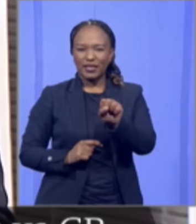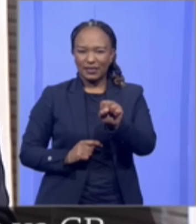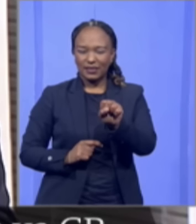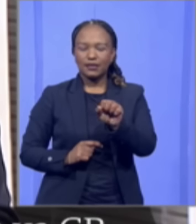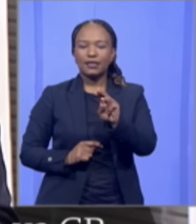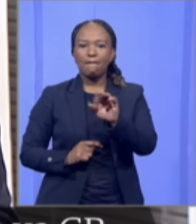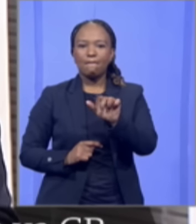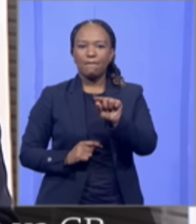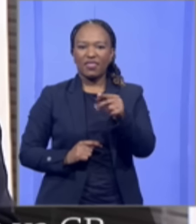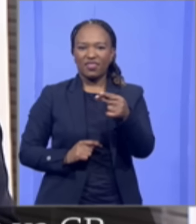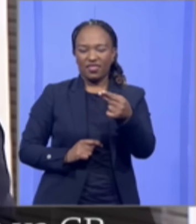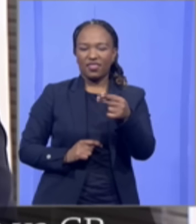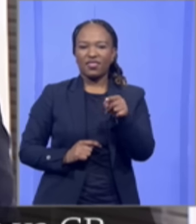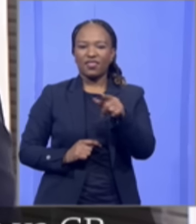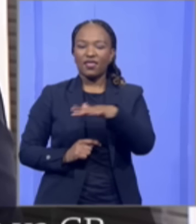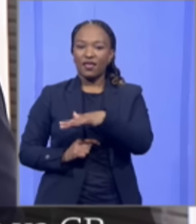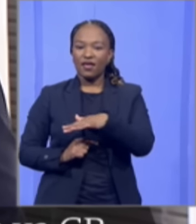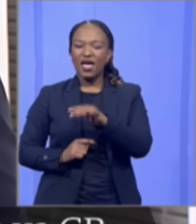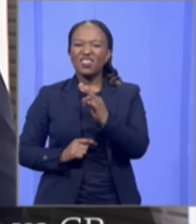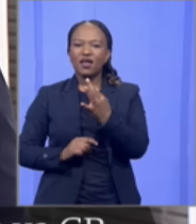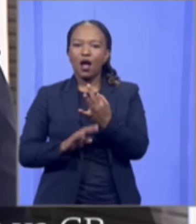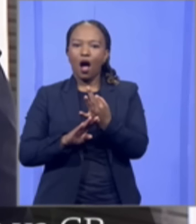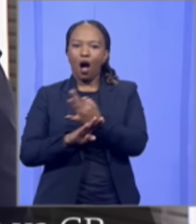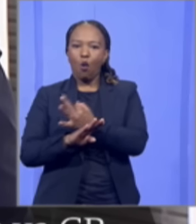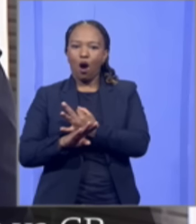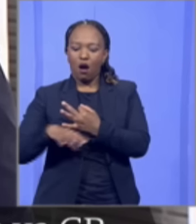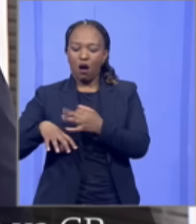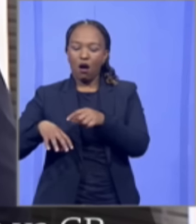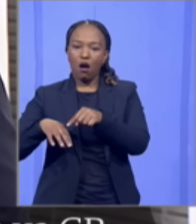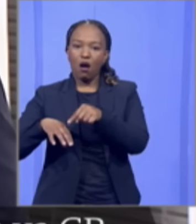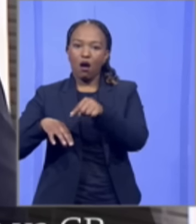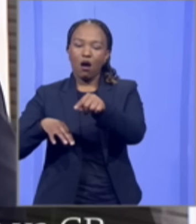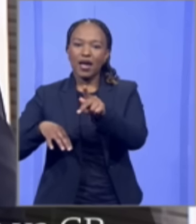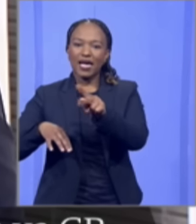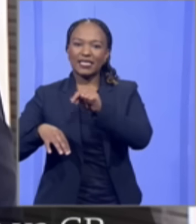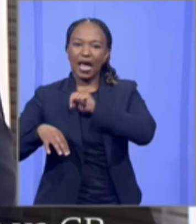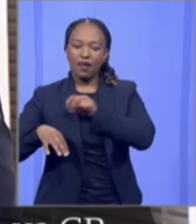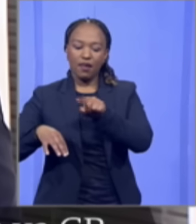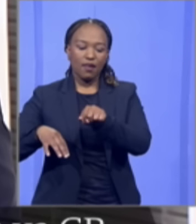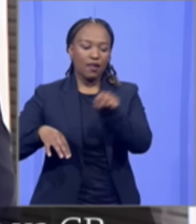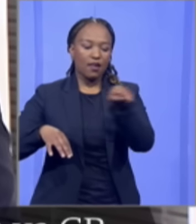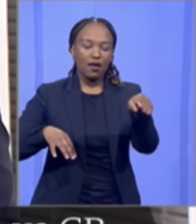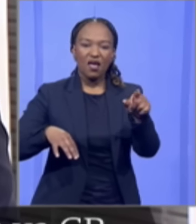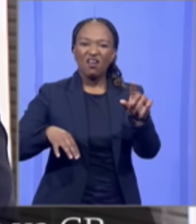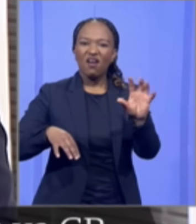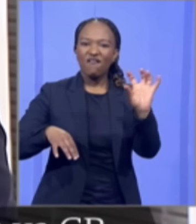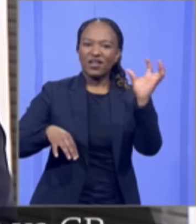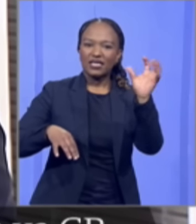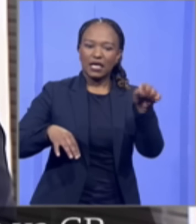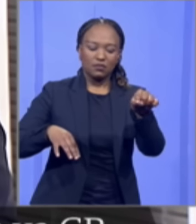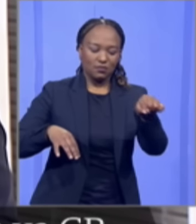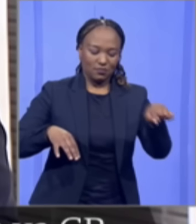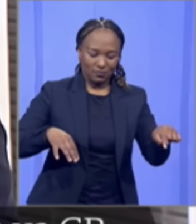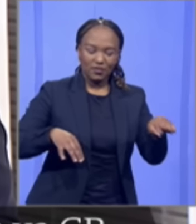hours to KZN, 3 hours to Free State, Bloemfontein, and 3 hours to